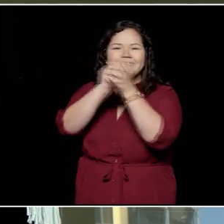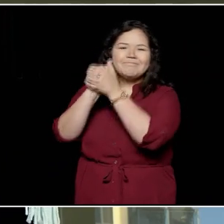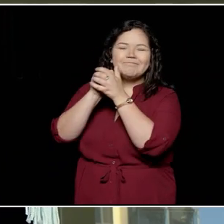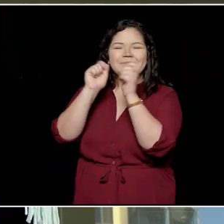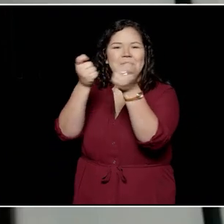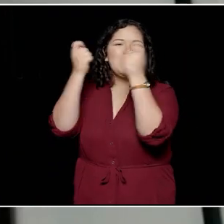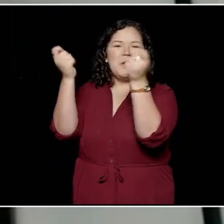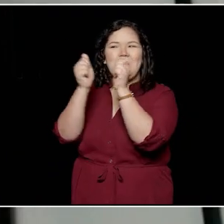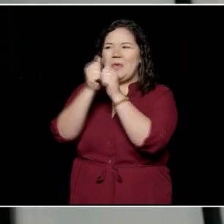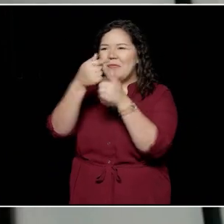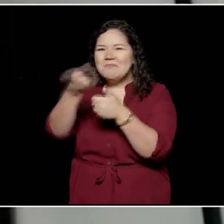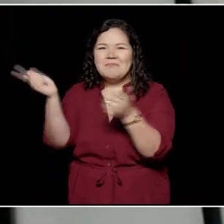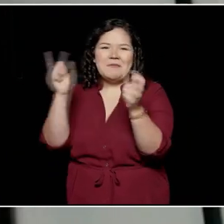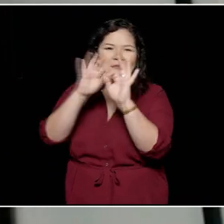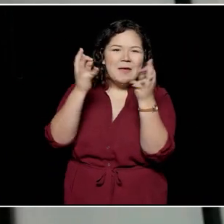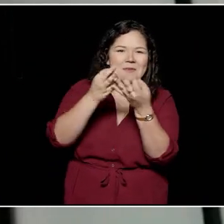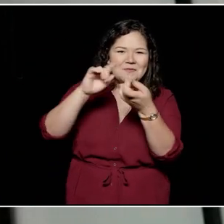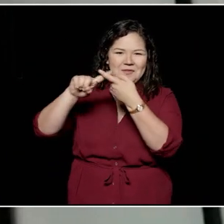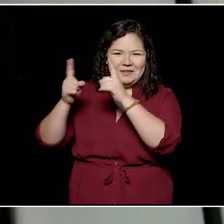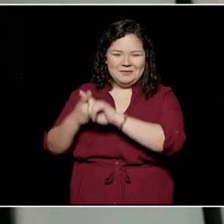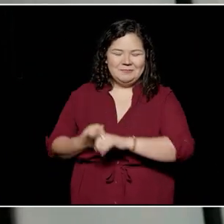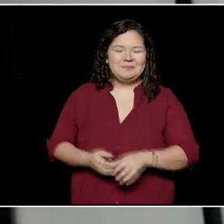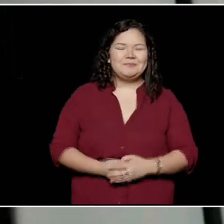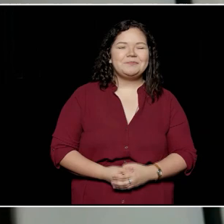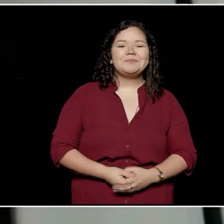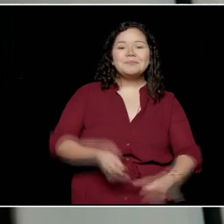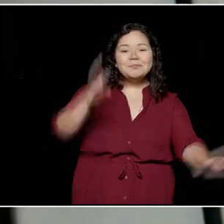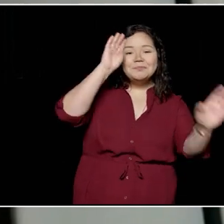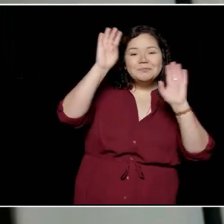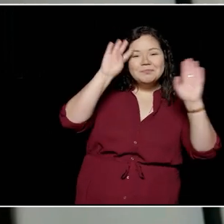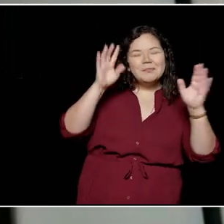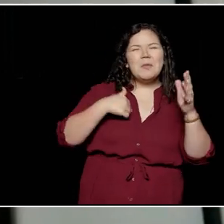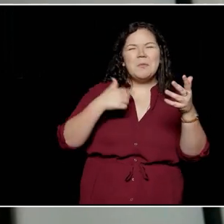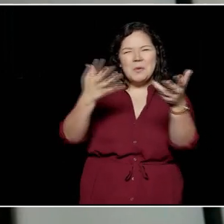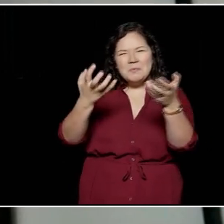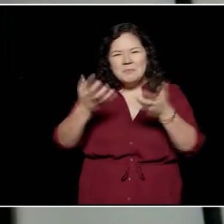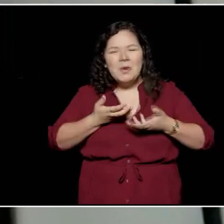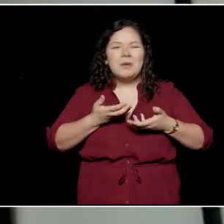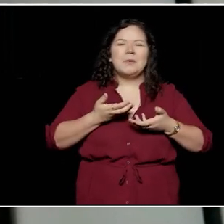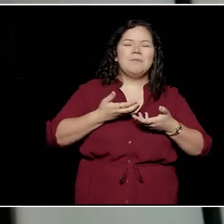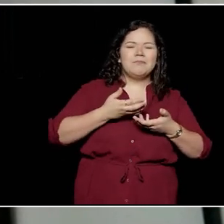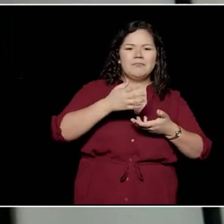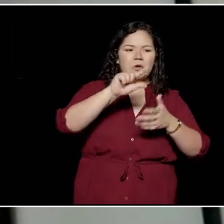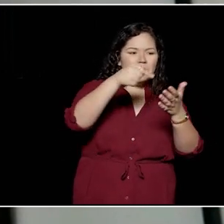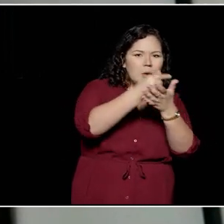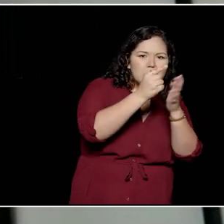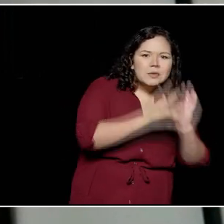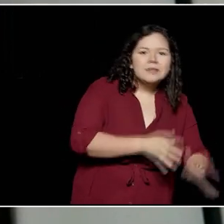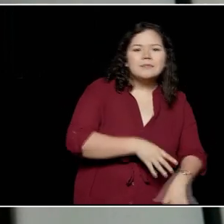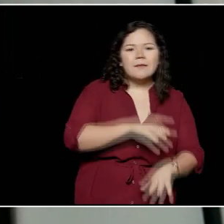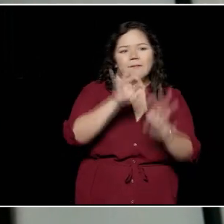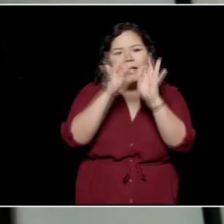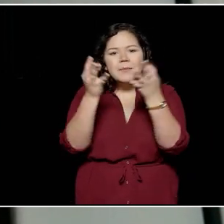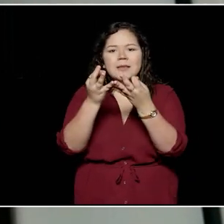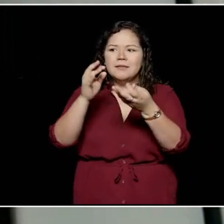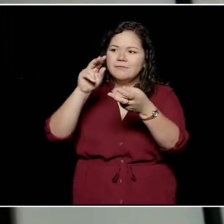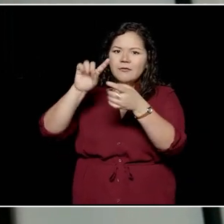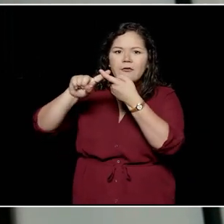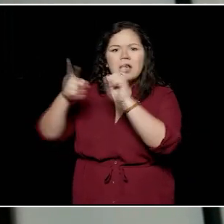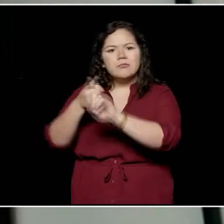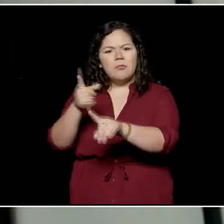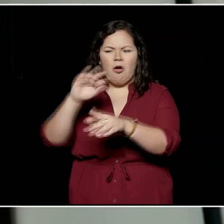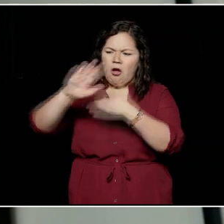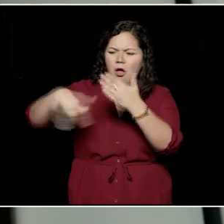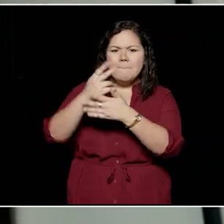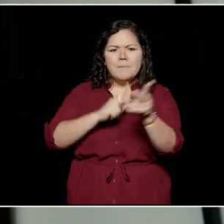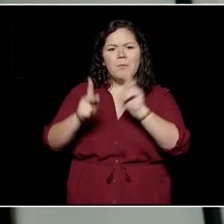est. Hello, everyone. I'd like to extend a warm welcome to all of our graduates and their families and friends who are joining